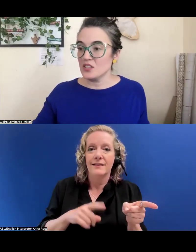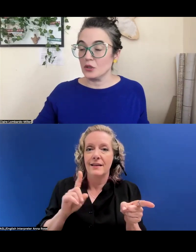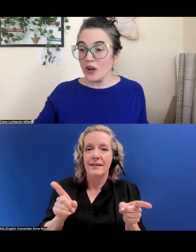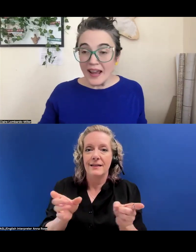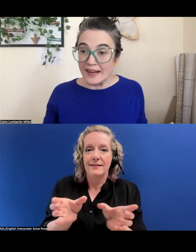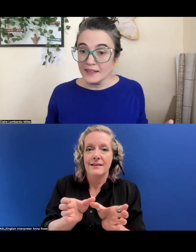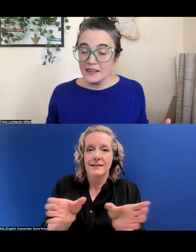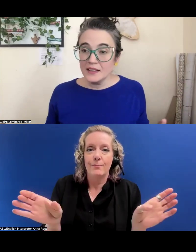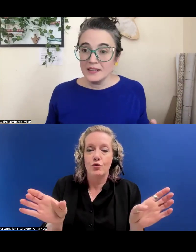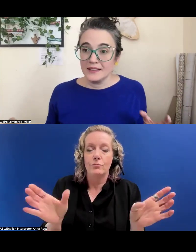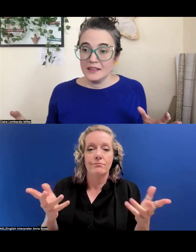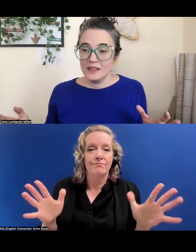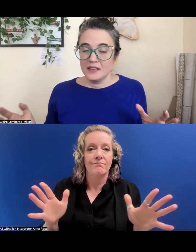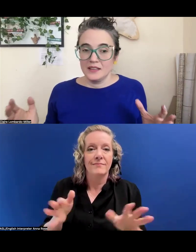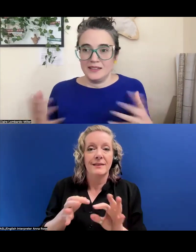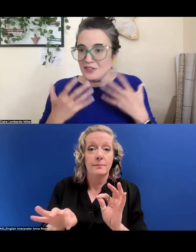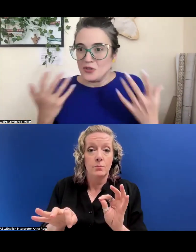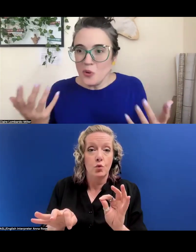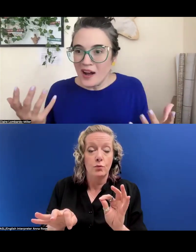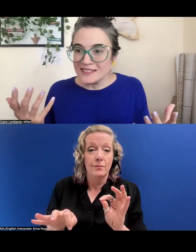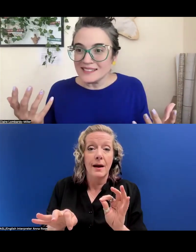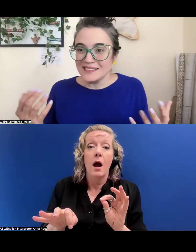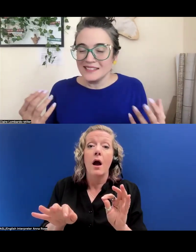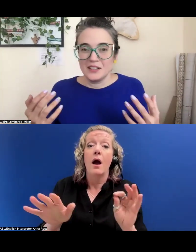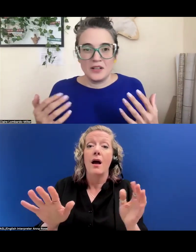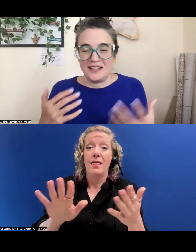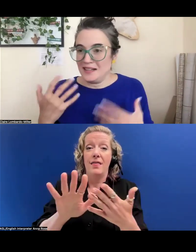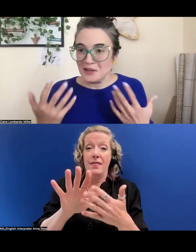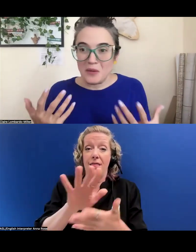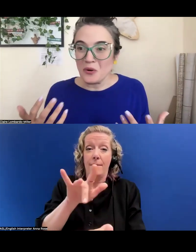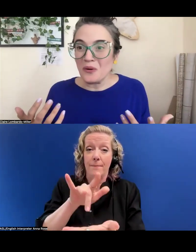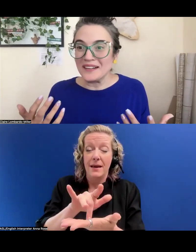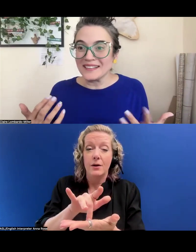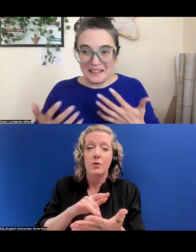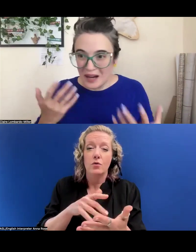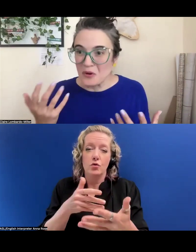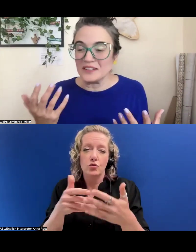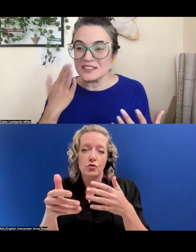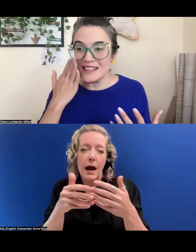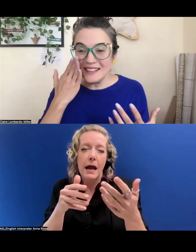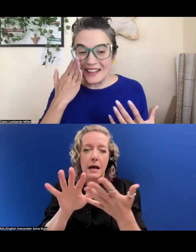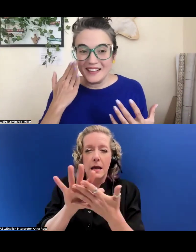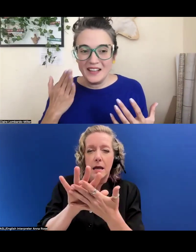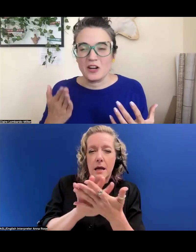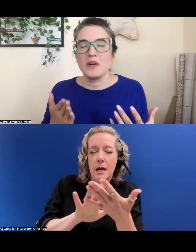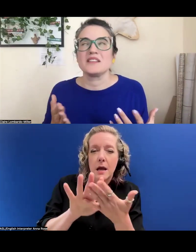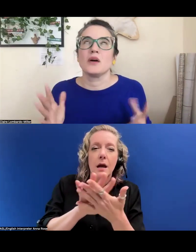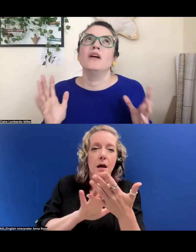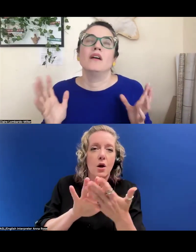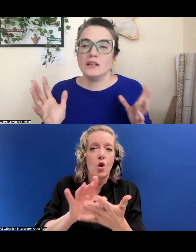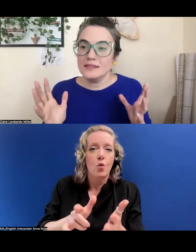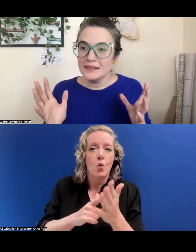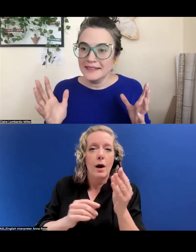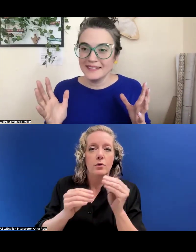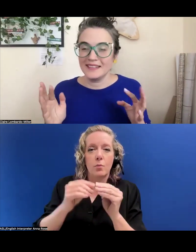get into the gray, there's nuance. It takes a lot more work, a lot more understanding, and our brains go,